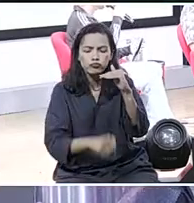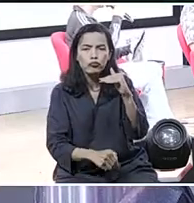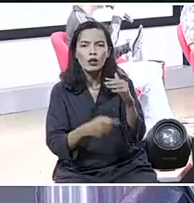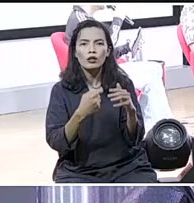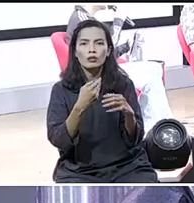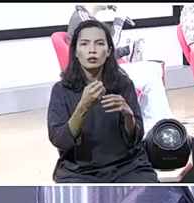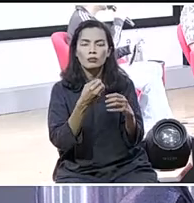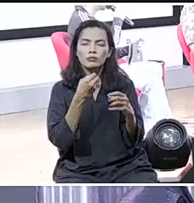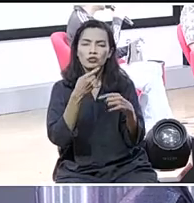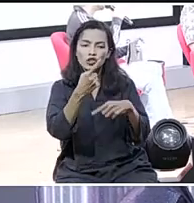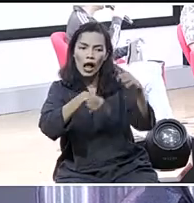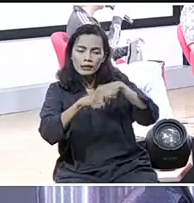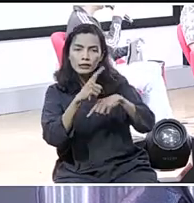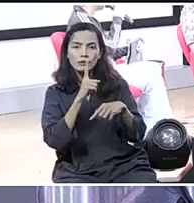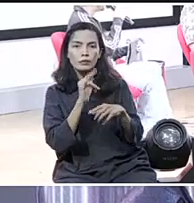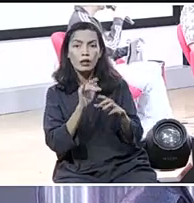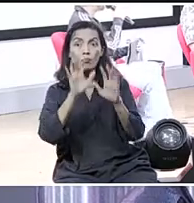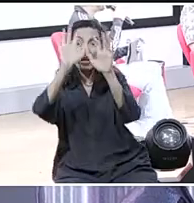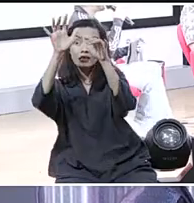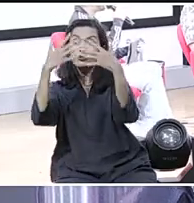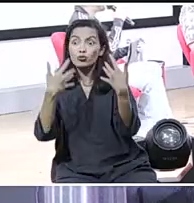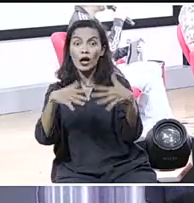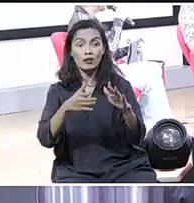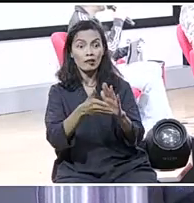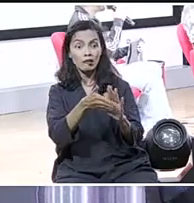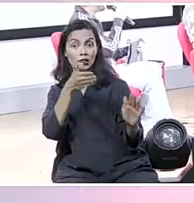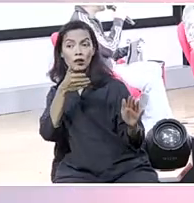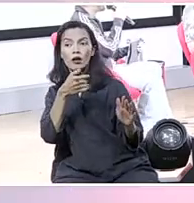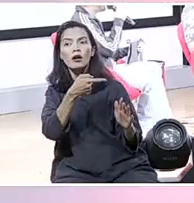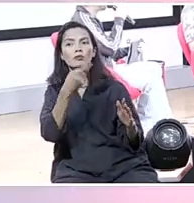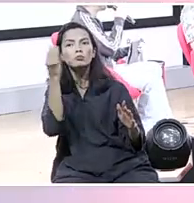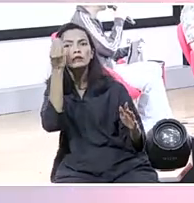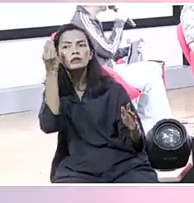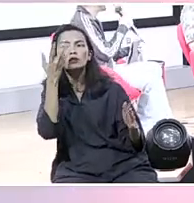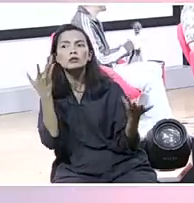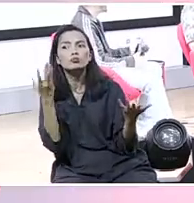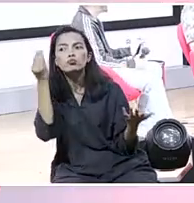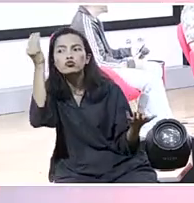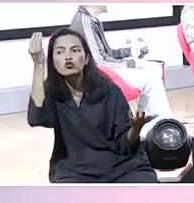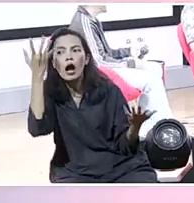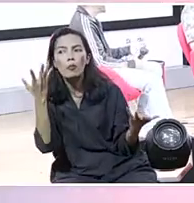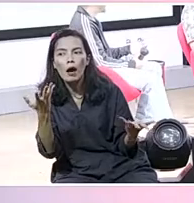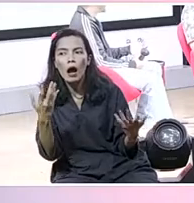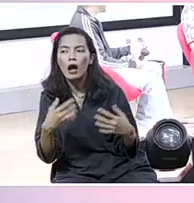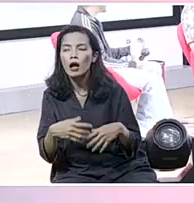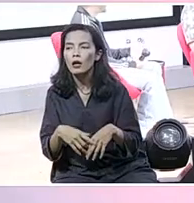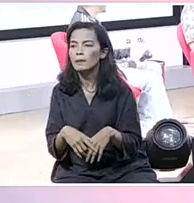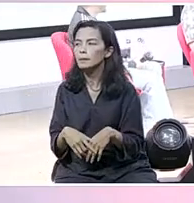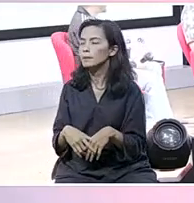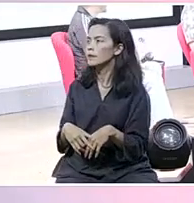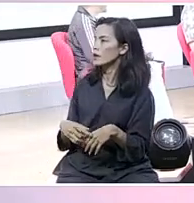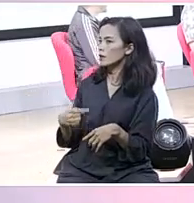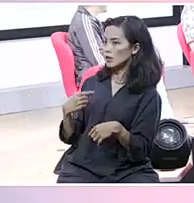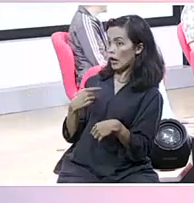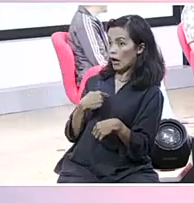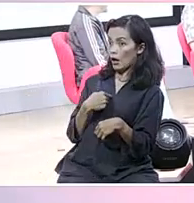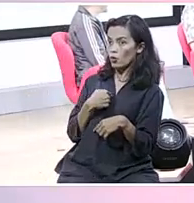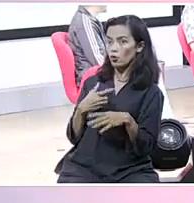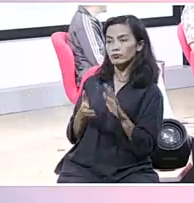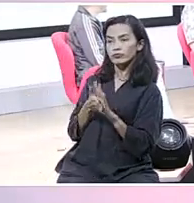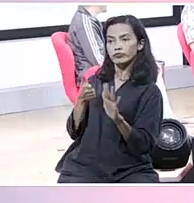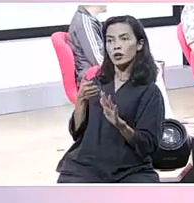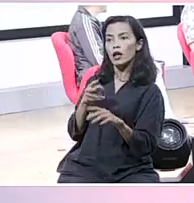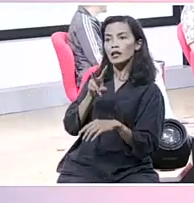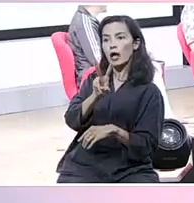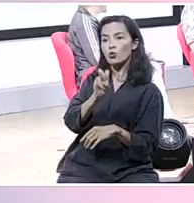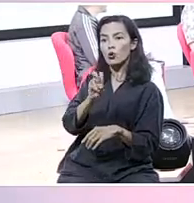what has been keeping you busy after basketball? I'll let you go first. Okay. So I retired in 2020, so